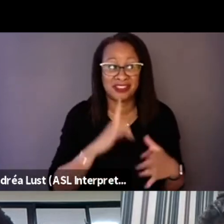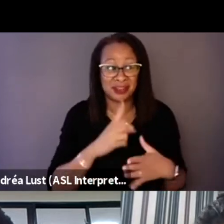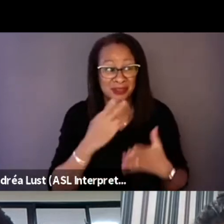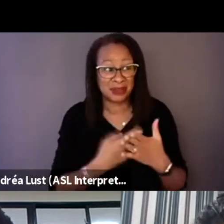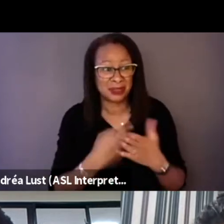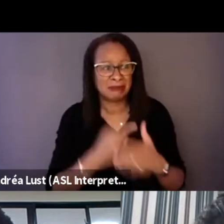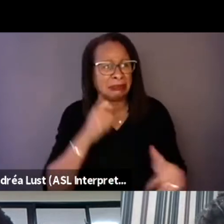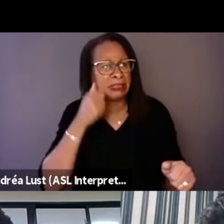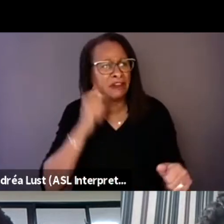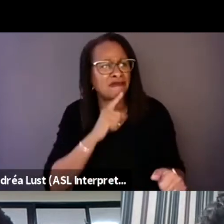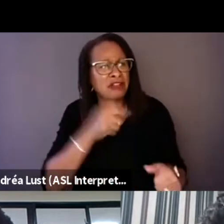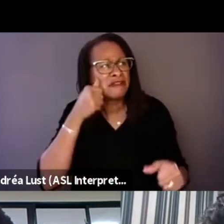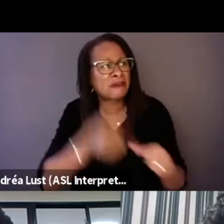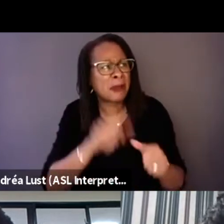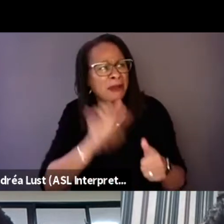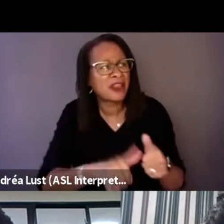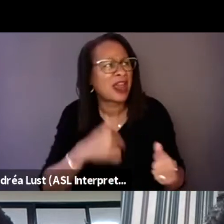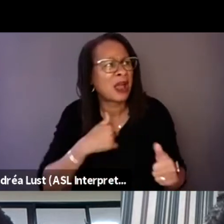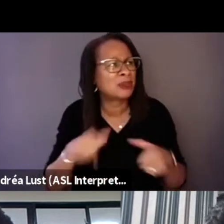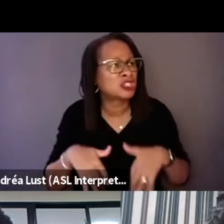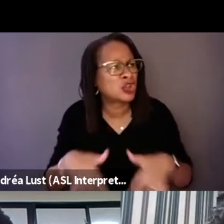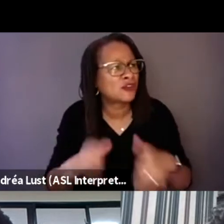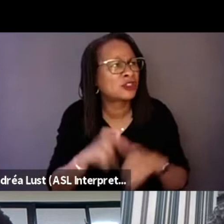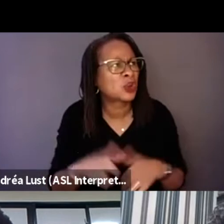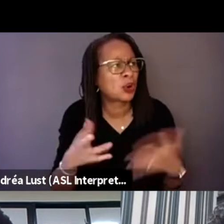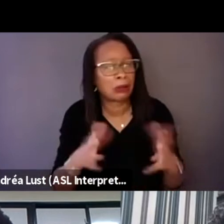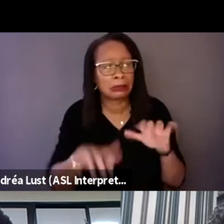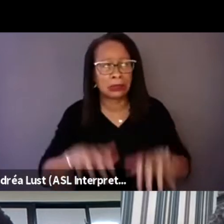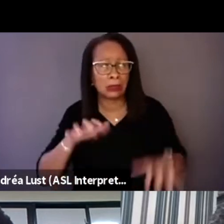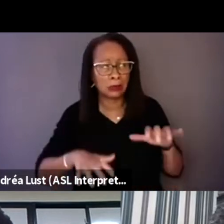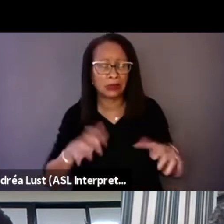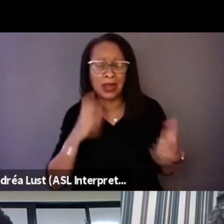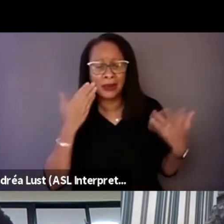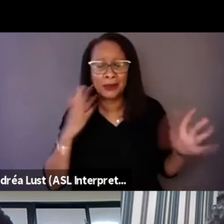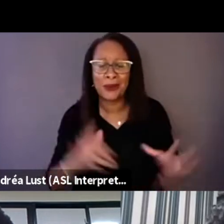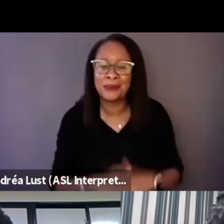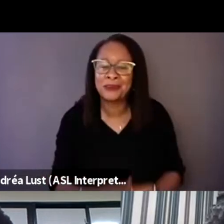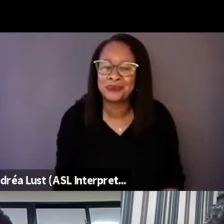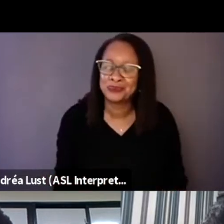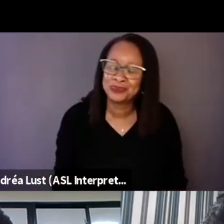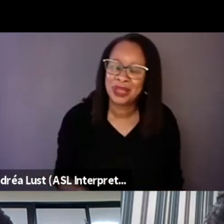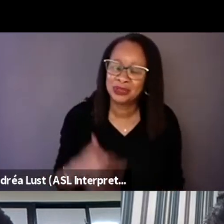remember that I was nervous that day, or, oh, a little awkward?